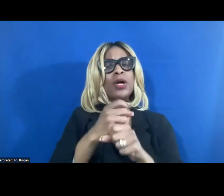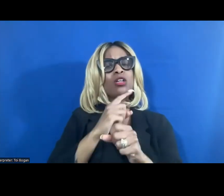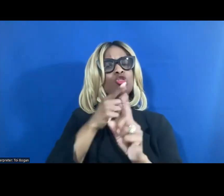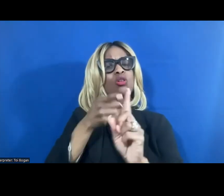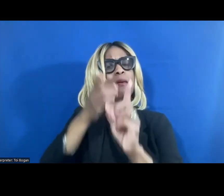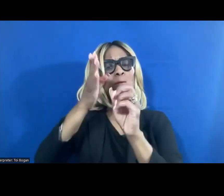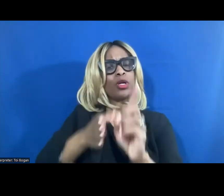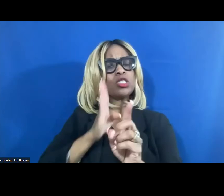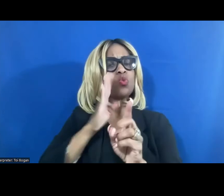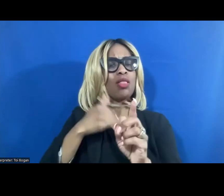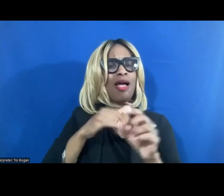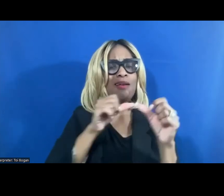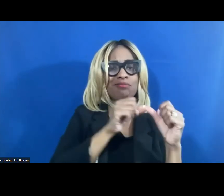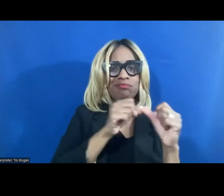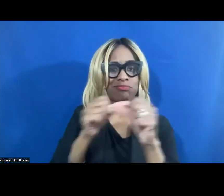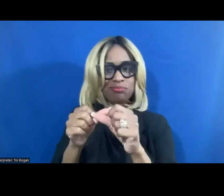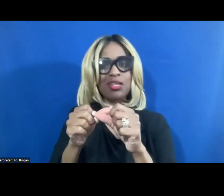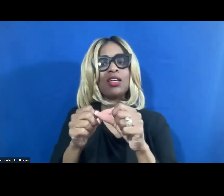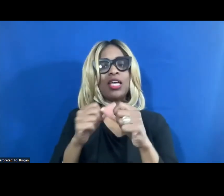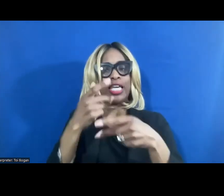going to have that continuity of care as they move around.